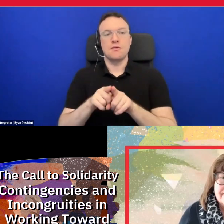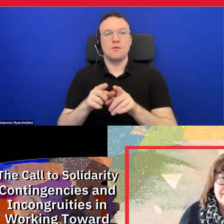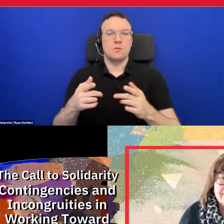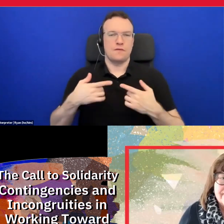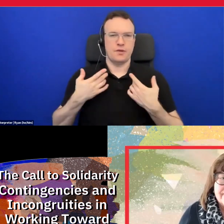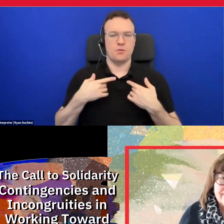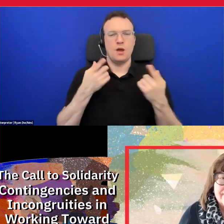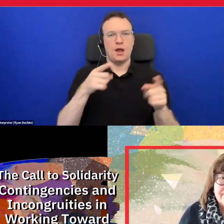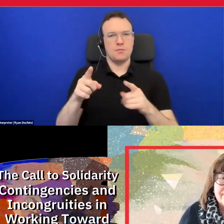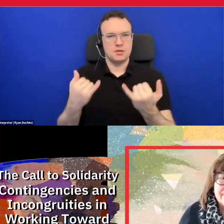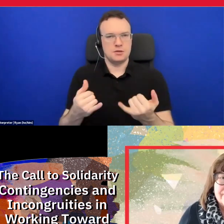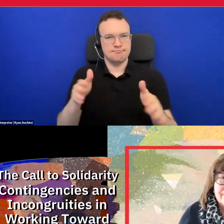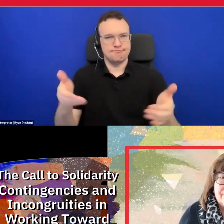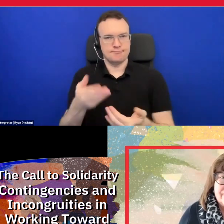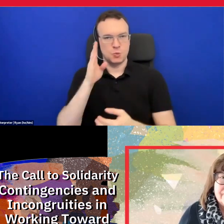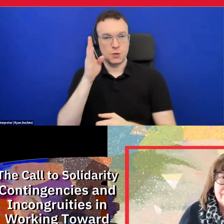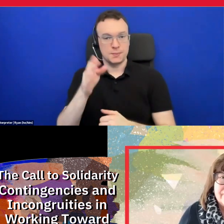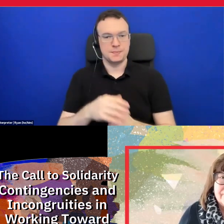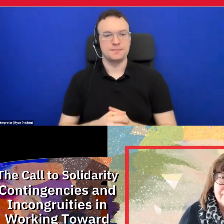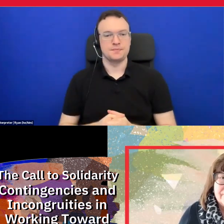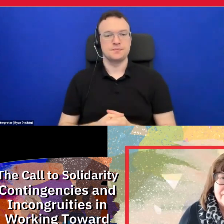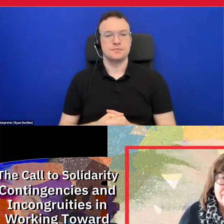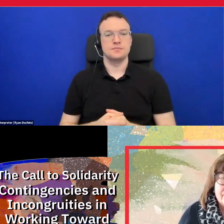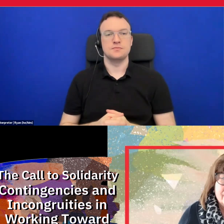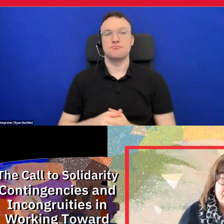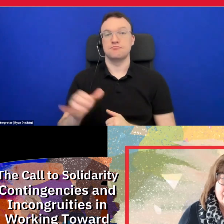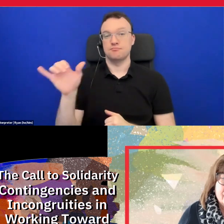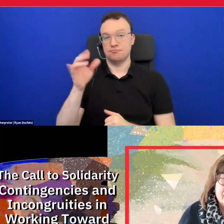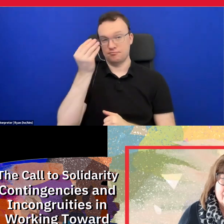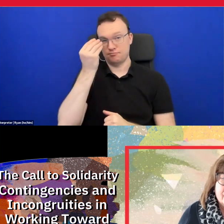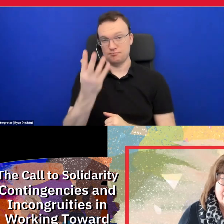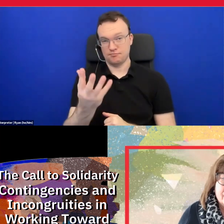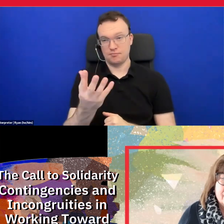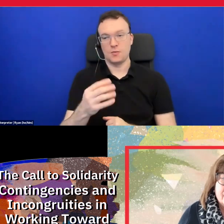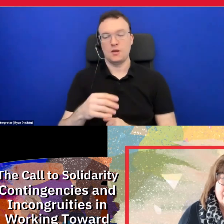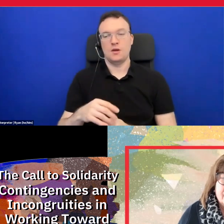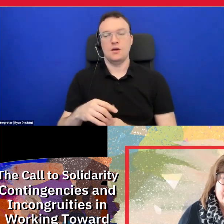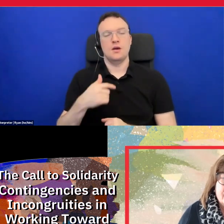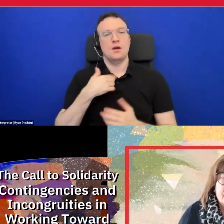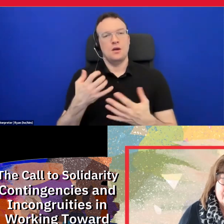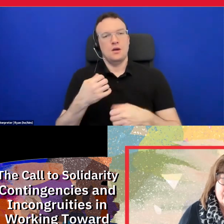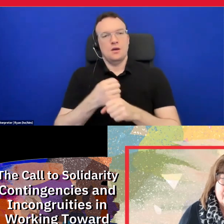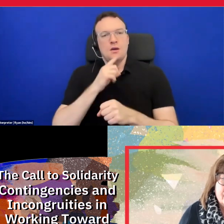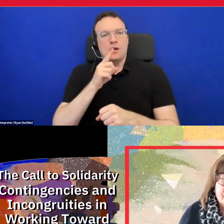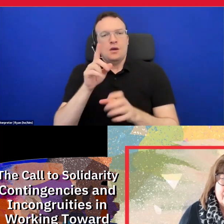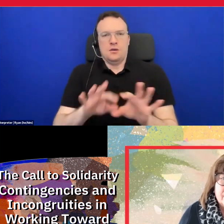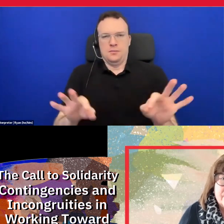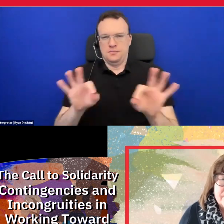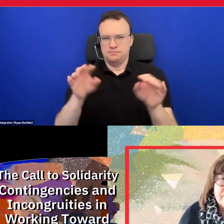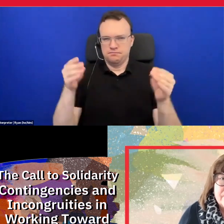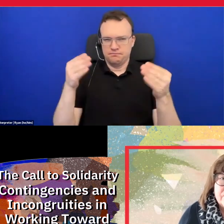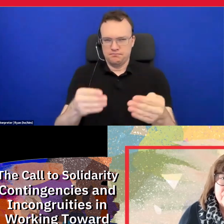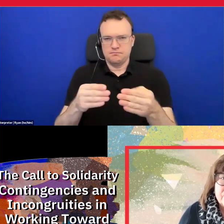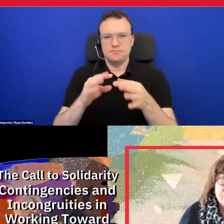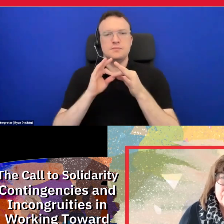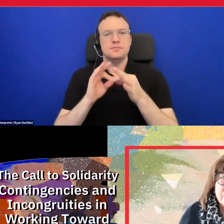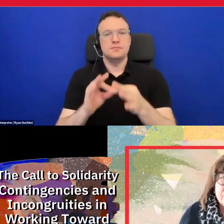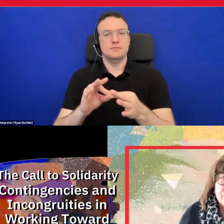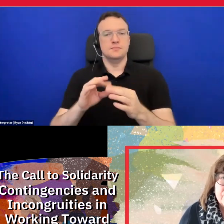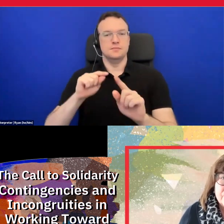today. I would also just note and want to make sure I pay special attention to